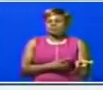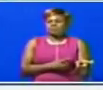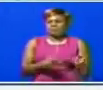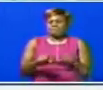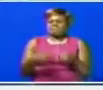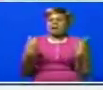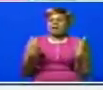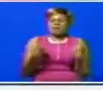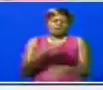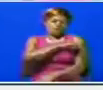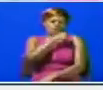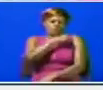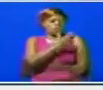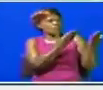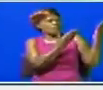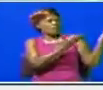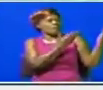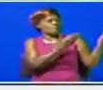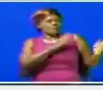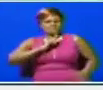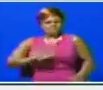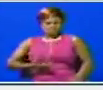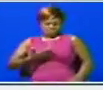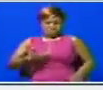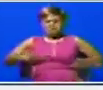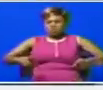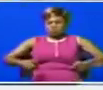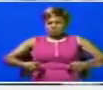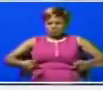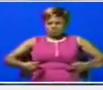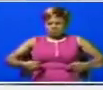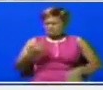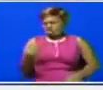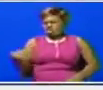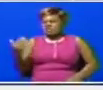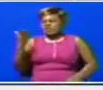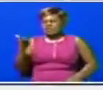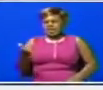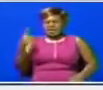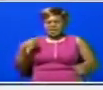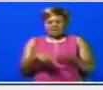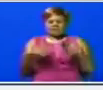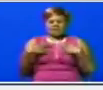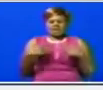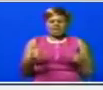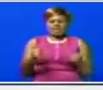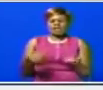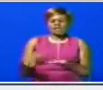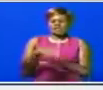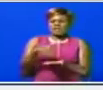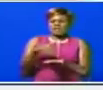Chaos hit the Nazareth Hospital mortuary when angry youth, some accompanied by children, stormed the health center in